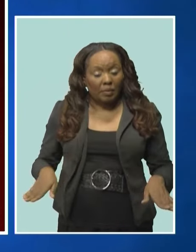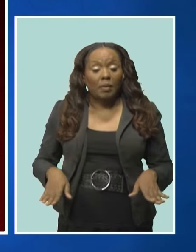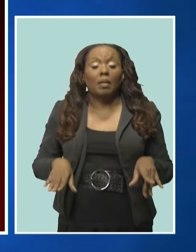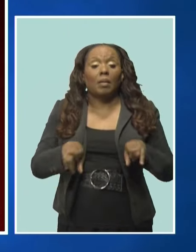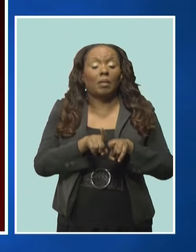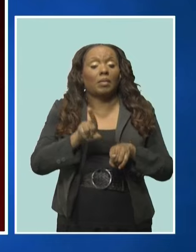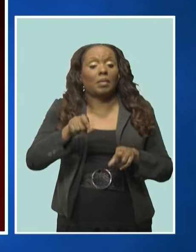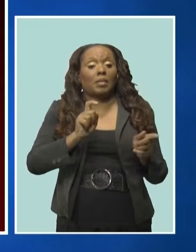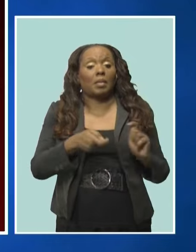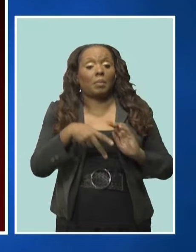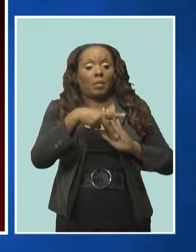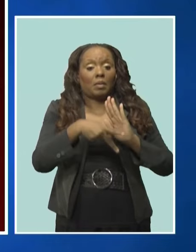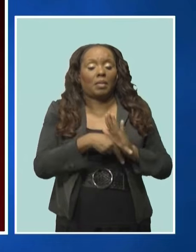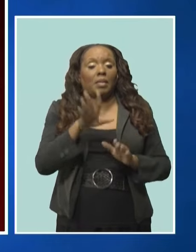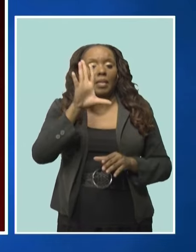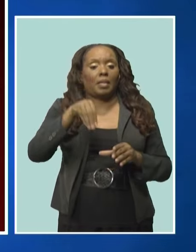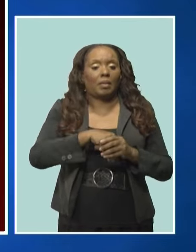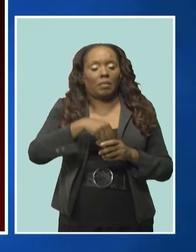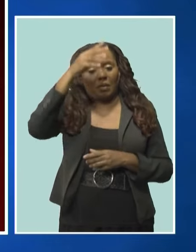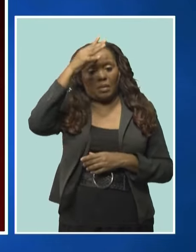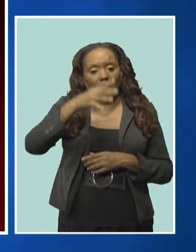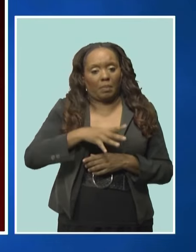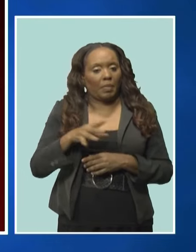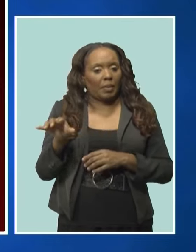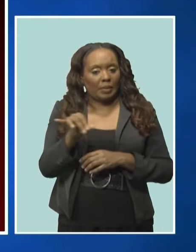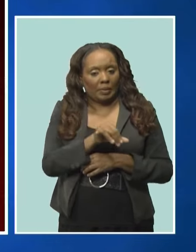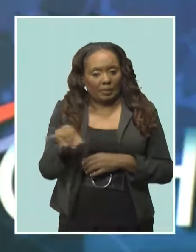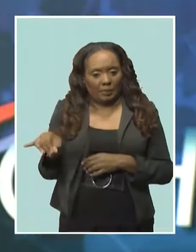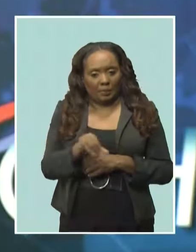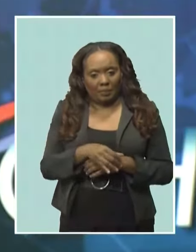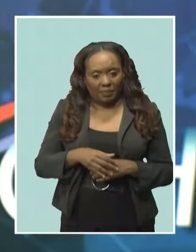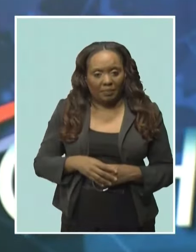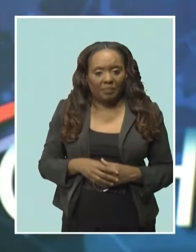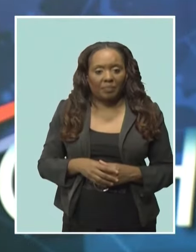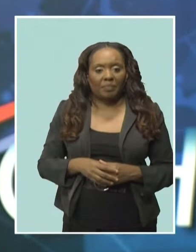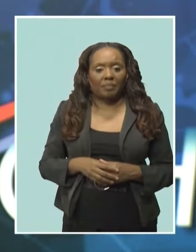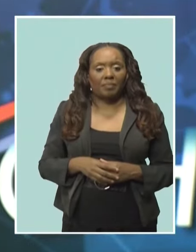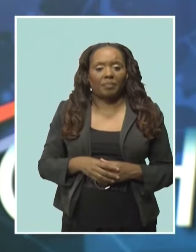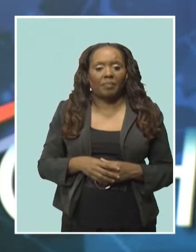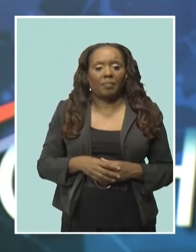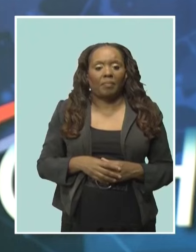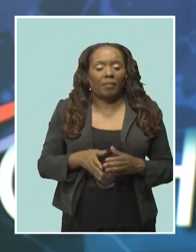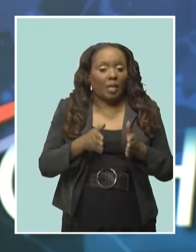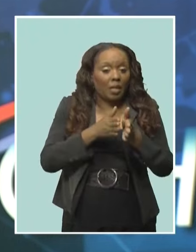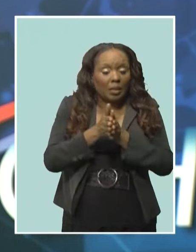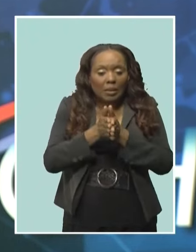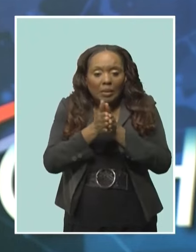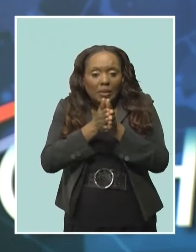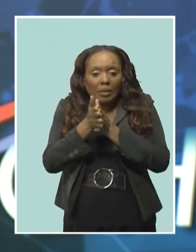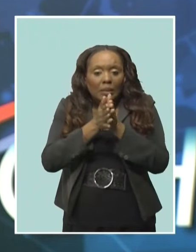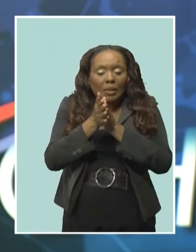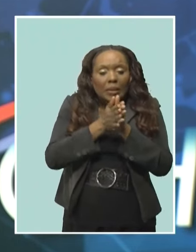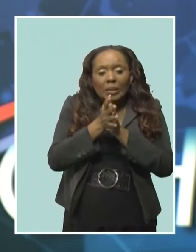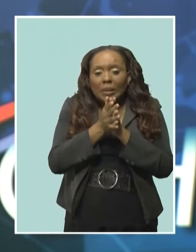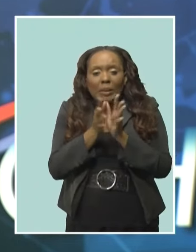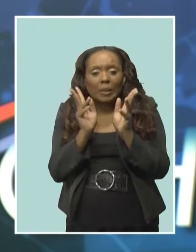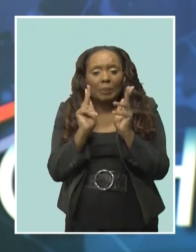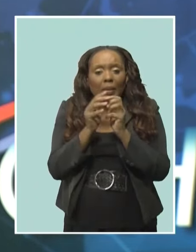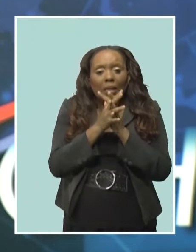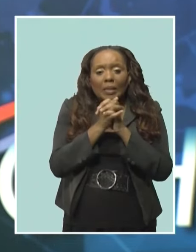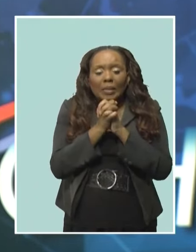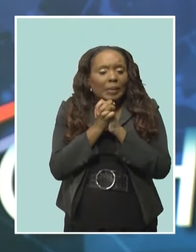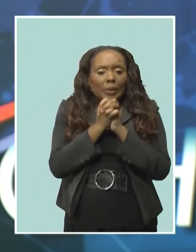policy changes that include men in terms of that process as well. The anticipation is building as the semi-finals of the